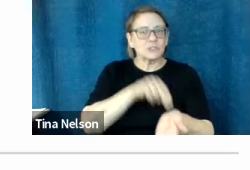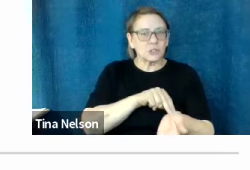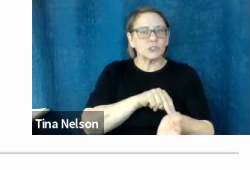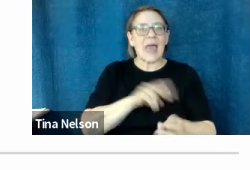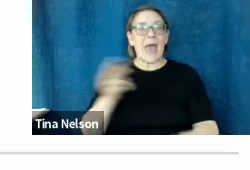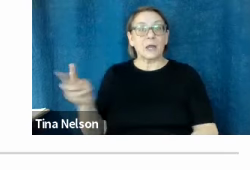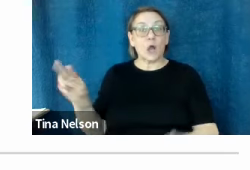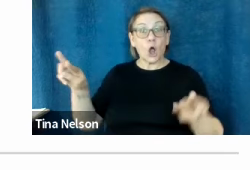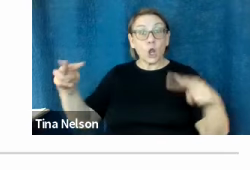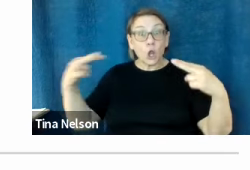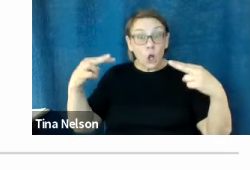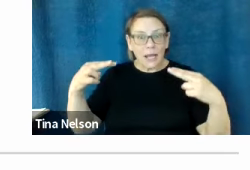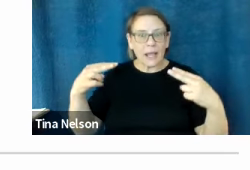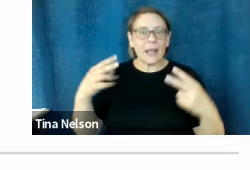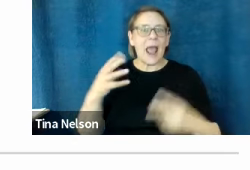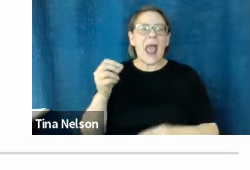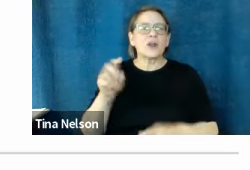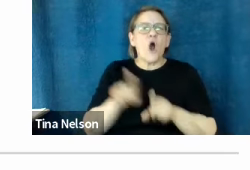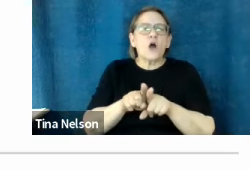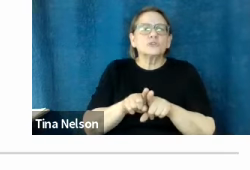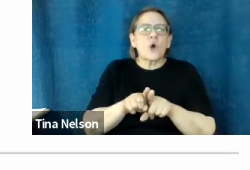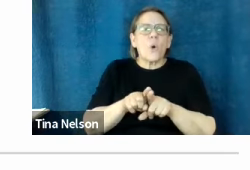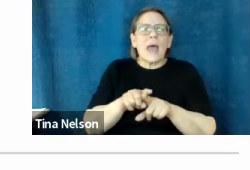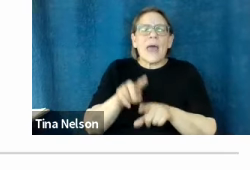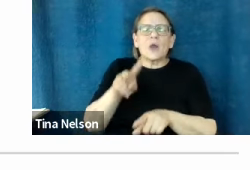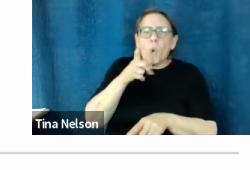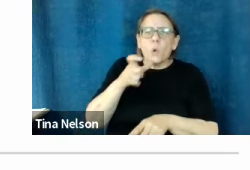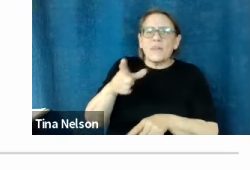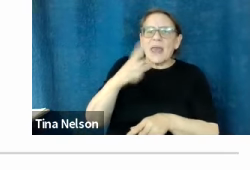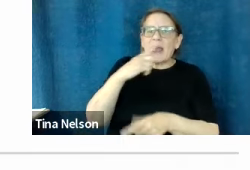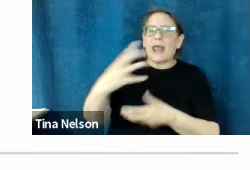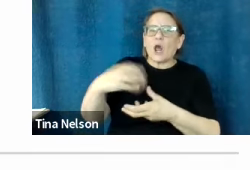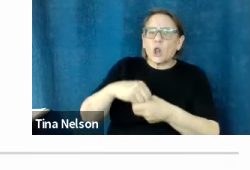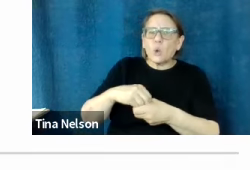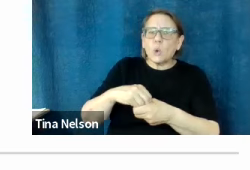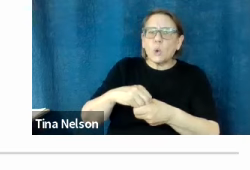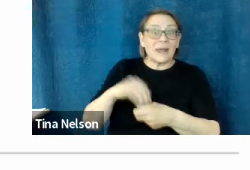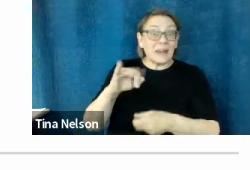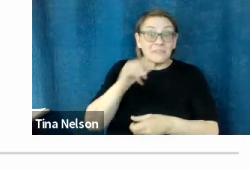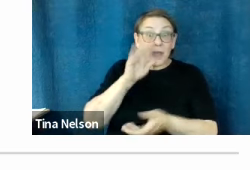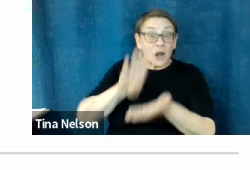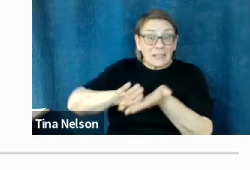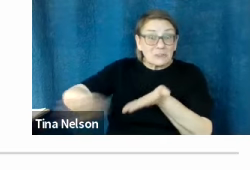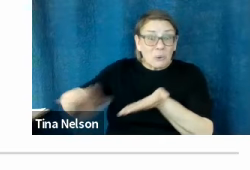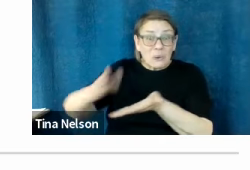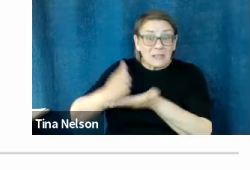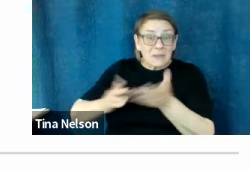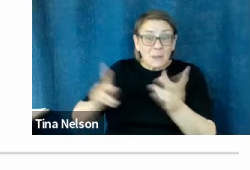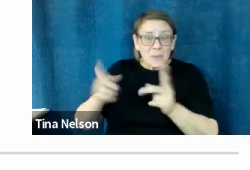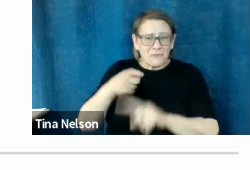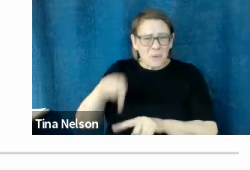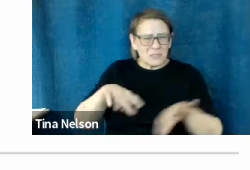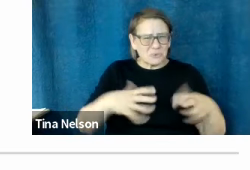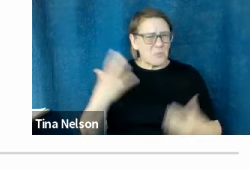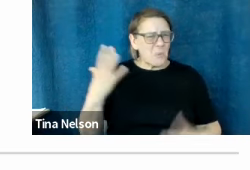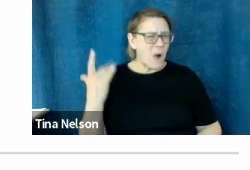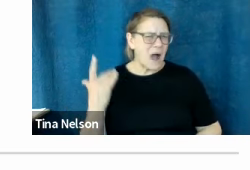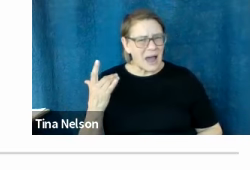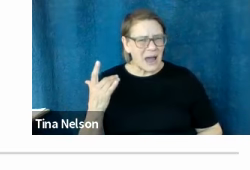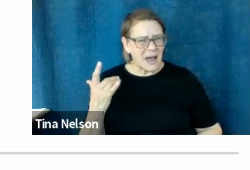of hearing people, who do they consider, uh, to be a part of this group? And if they're not considering certain people to be a part of this group, why is that, um,